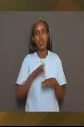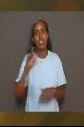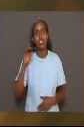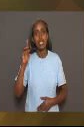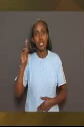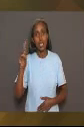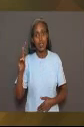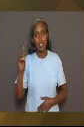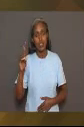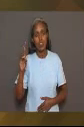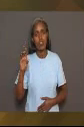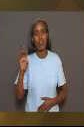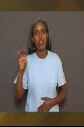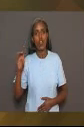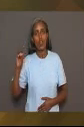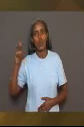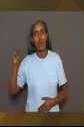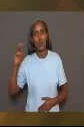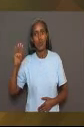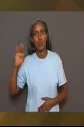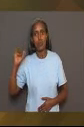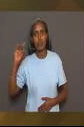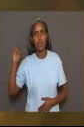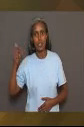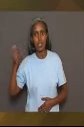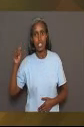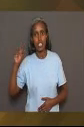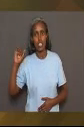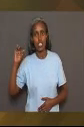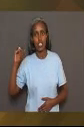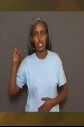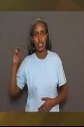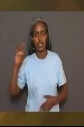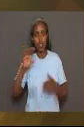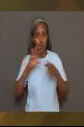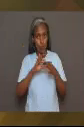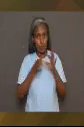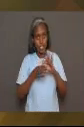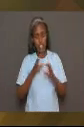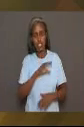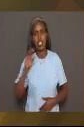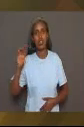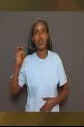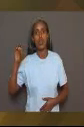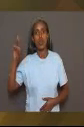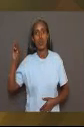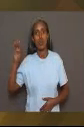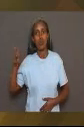derivatives of combinations and compositions of